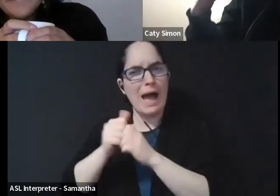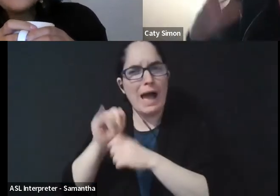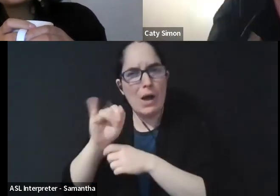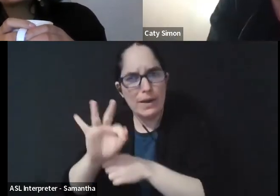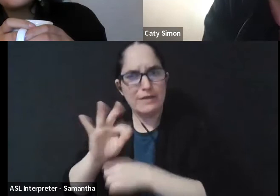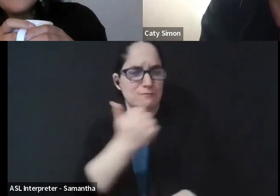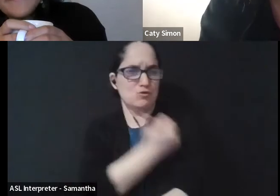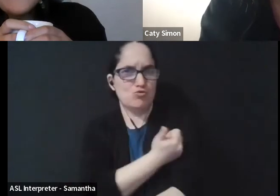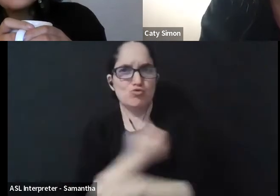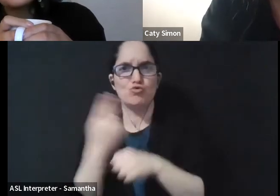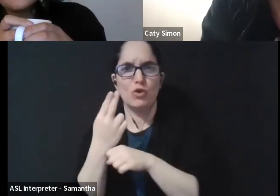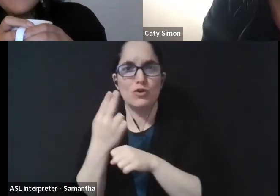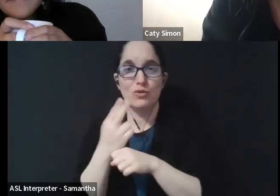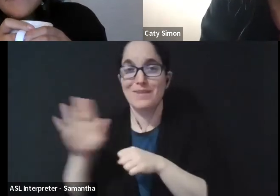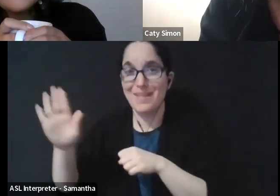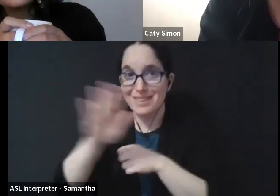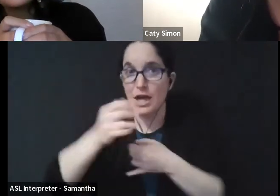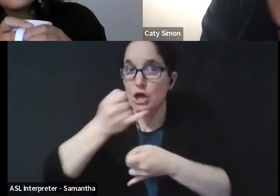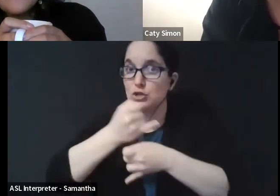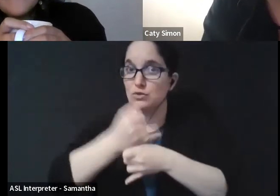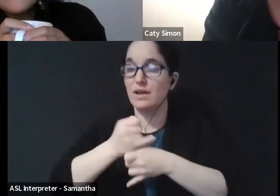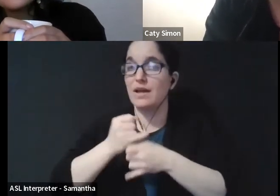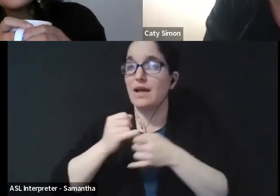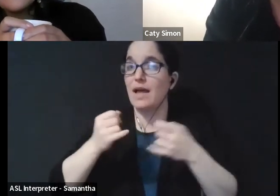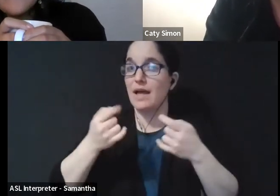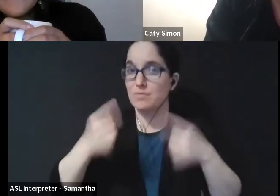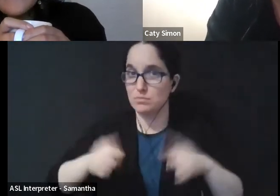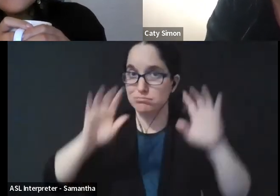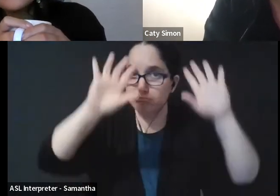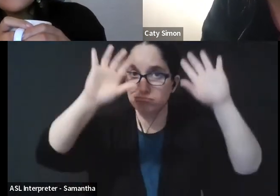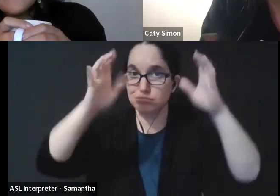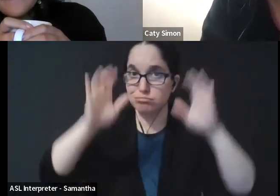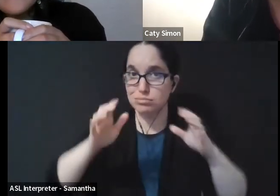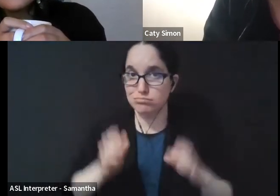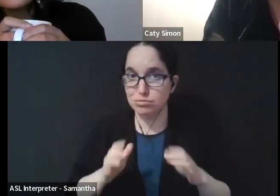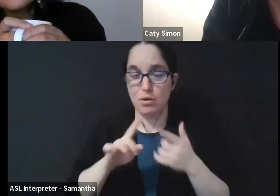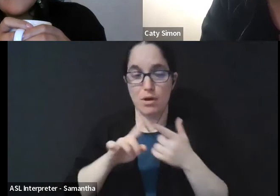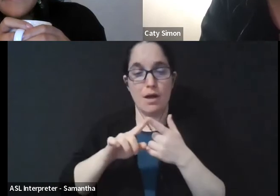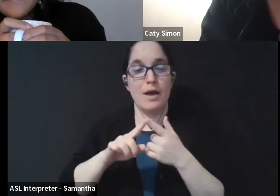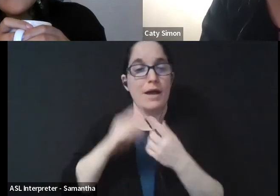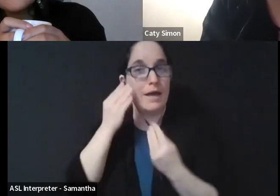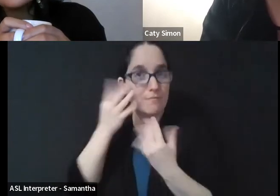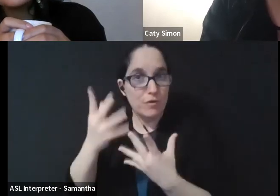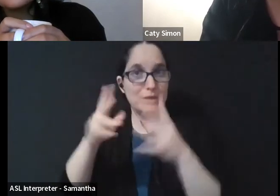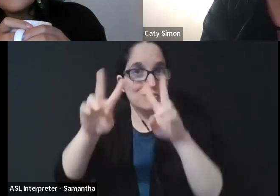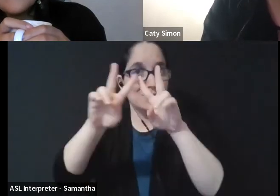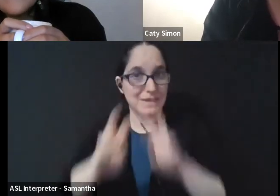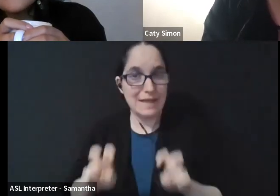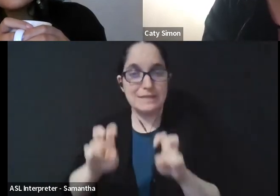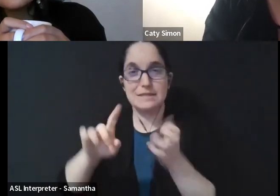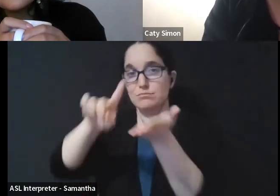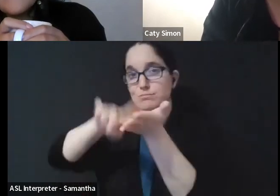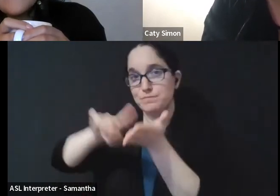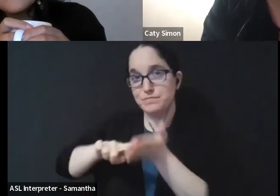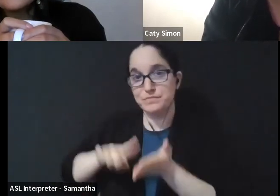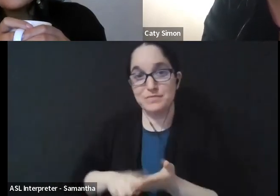other, their institutions and their funders hierarchically, and making a material analysis of how this research is implemented from our outsider perspective